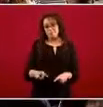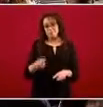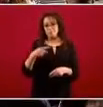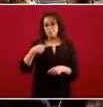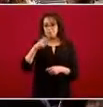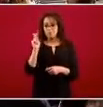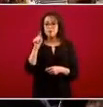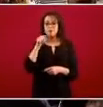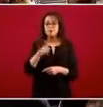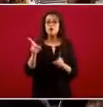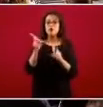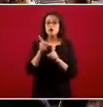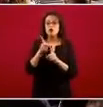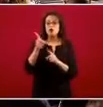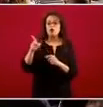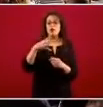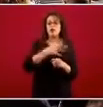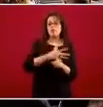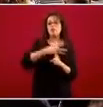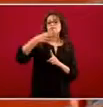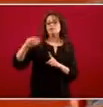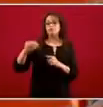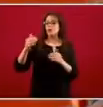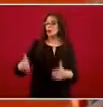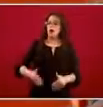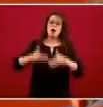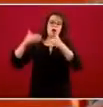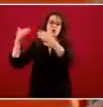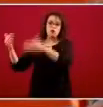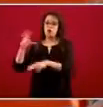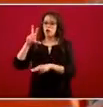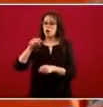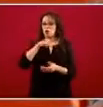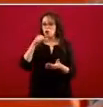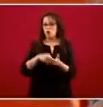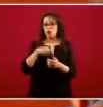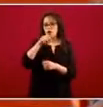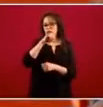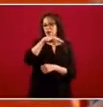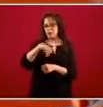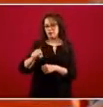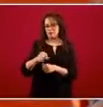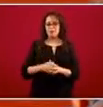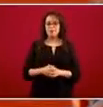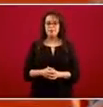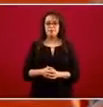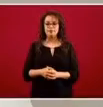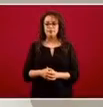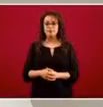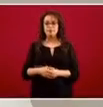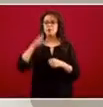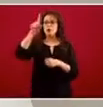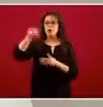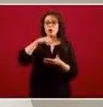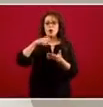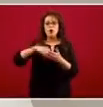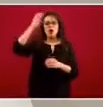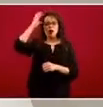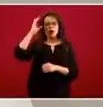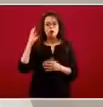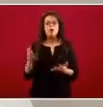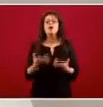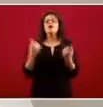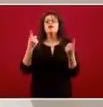and obviously, hence, the source of contagion was outside of the institute. Now, what happened